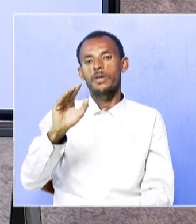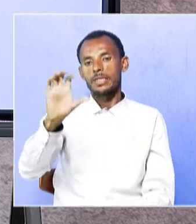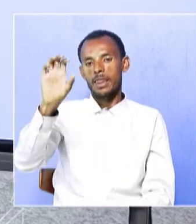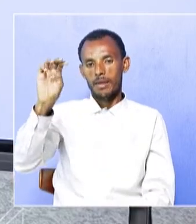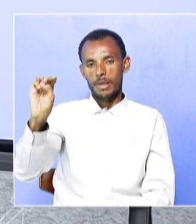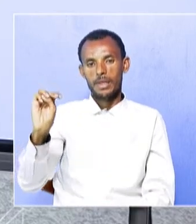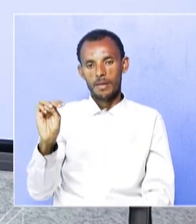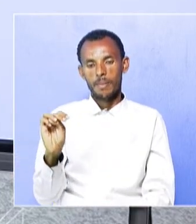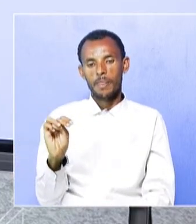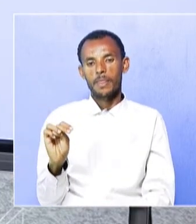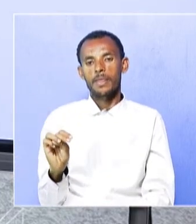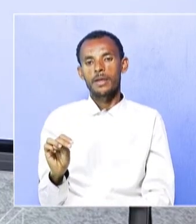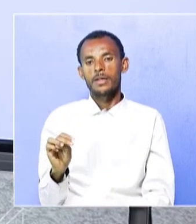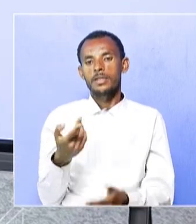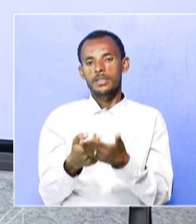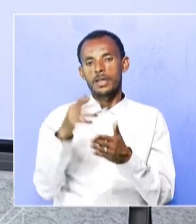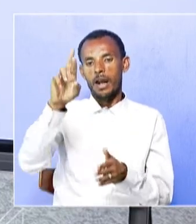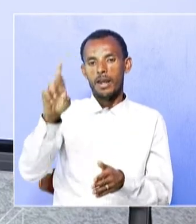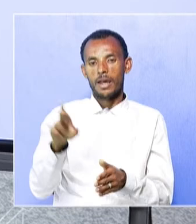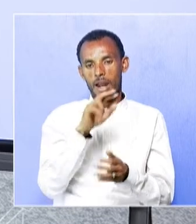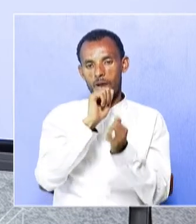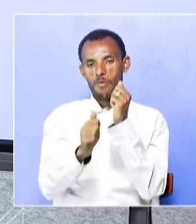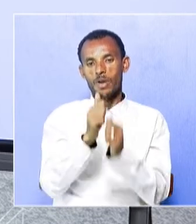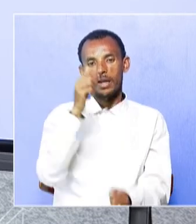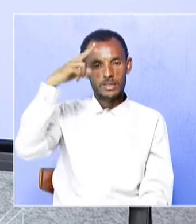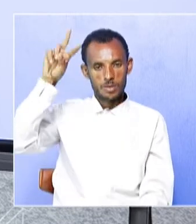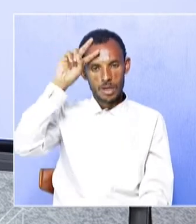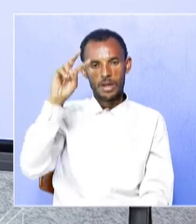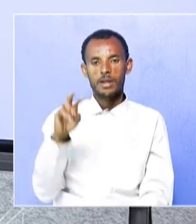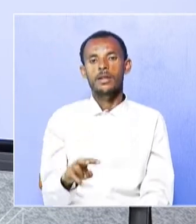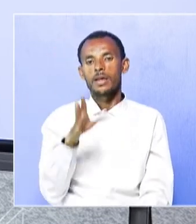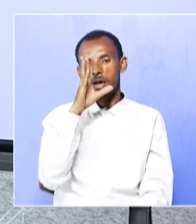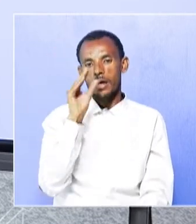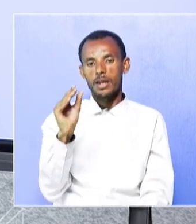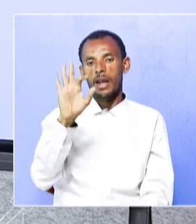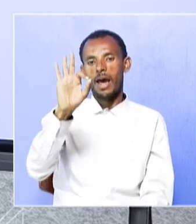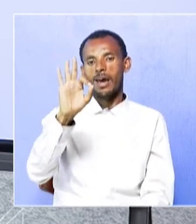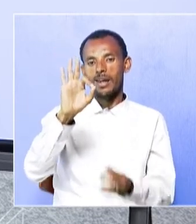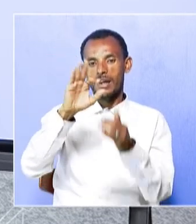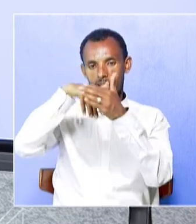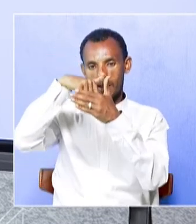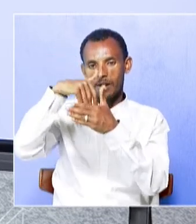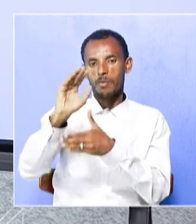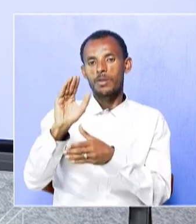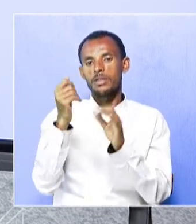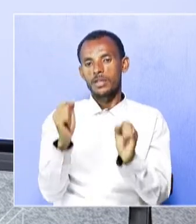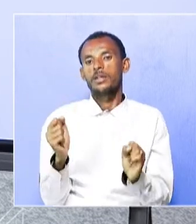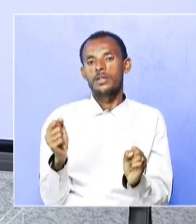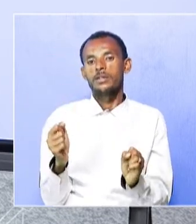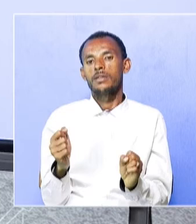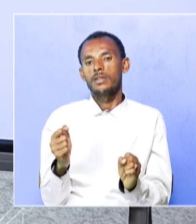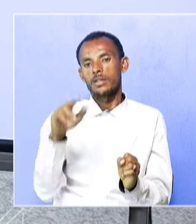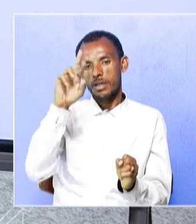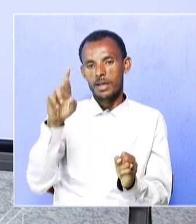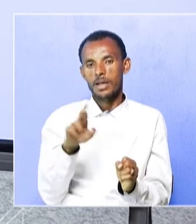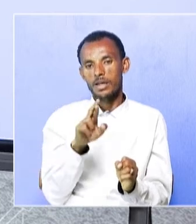centimeter because this radical can avoid the square part, and 9 also can be directly taken out from